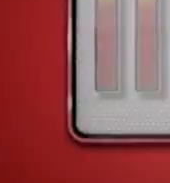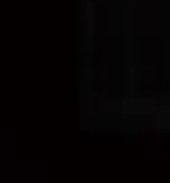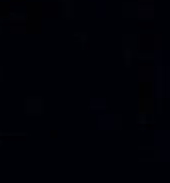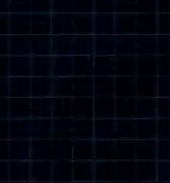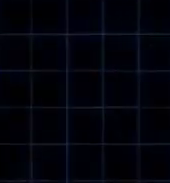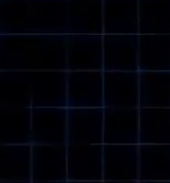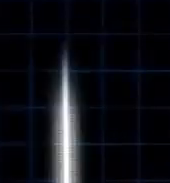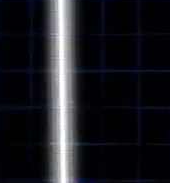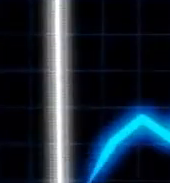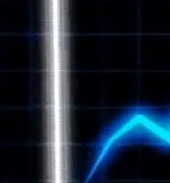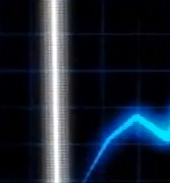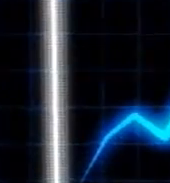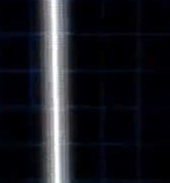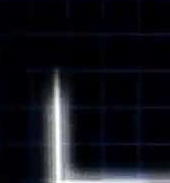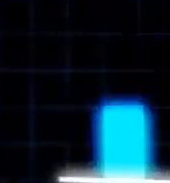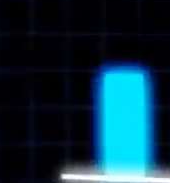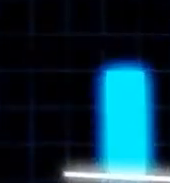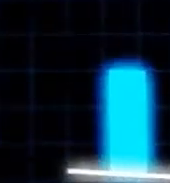hot.